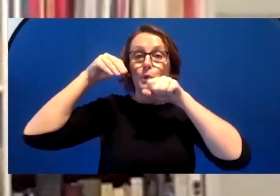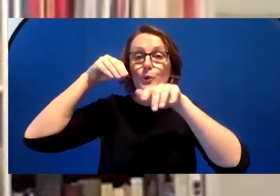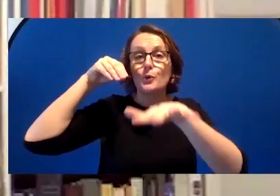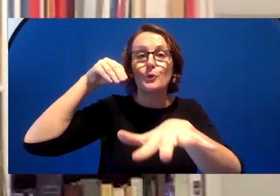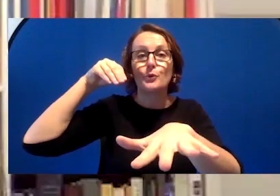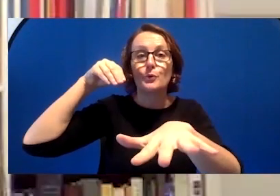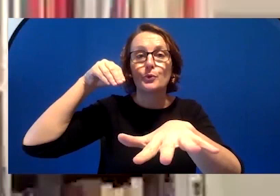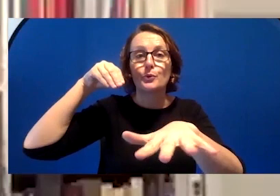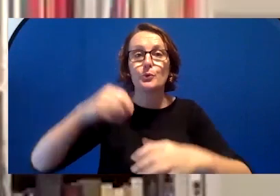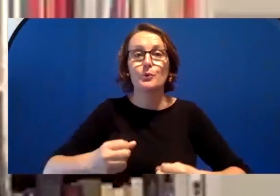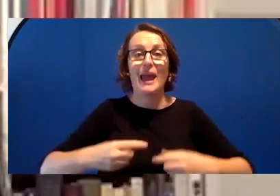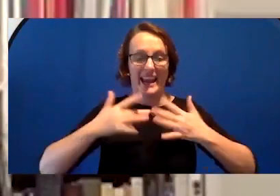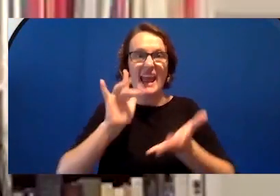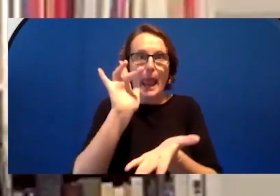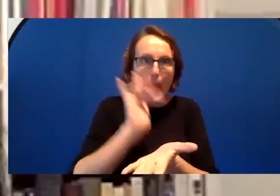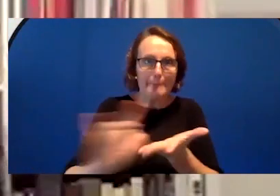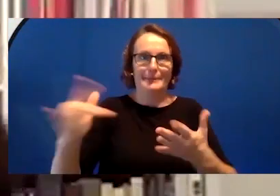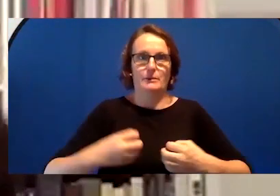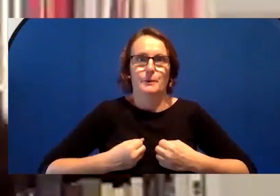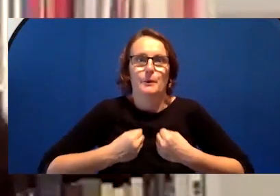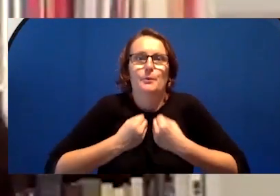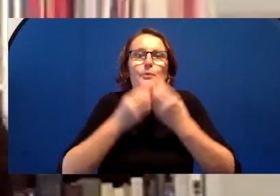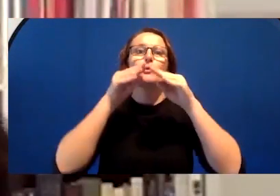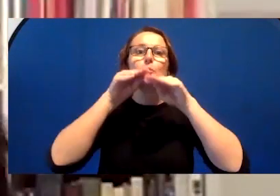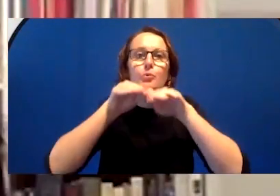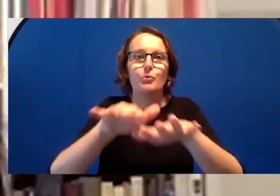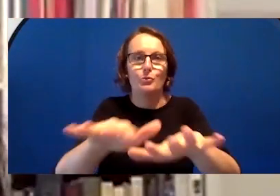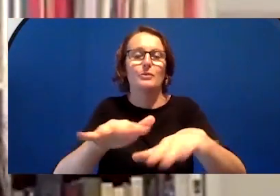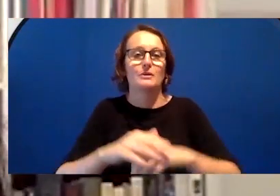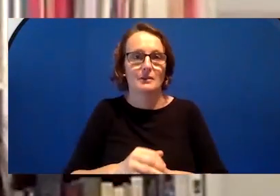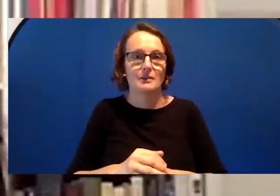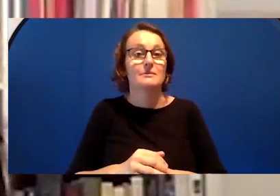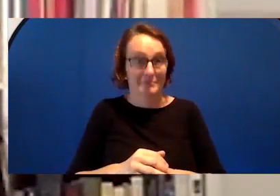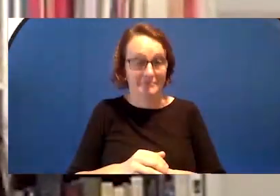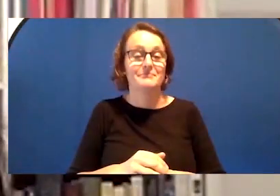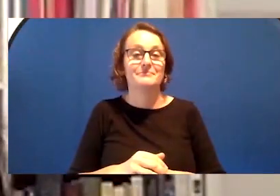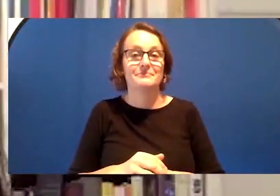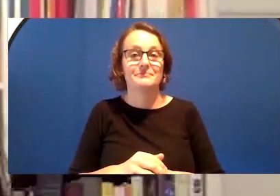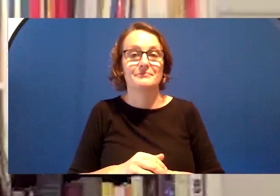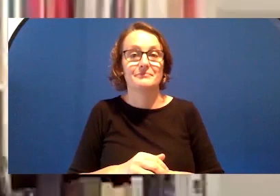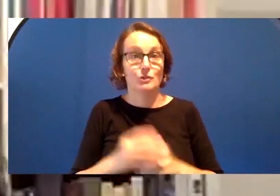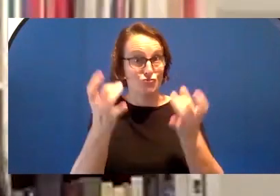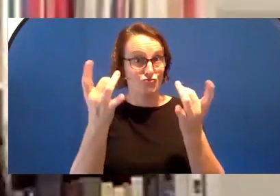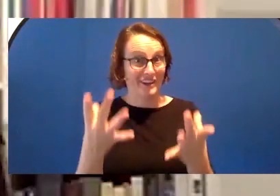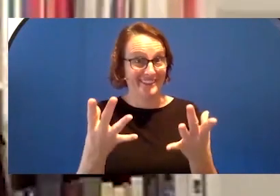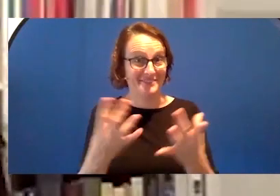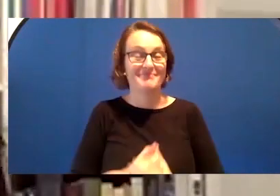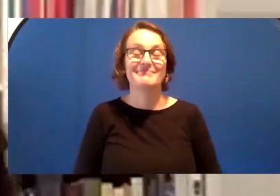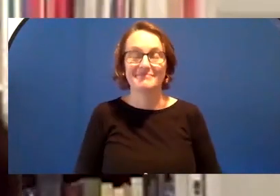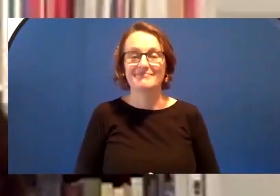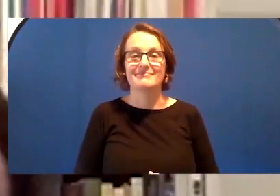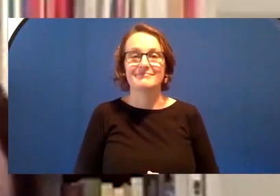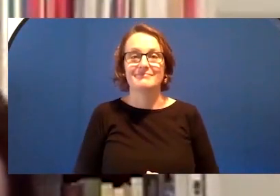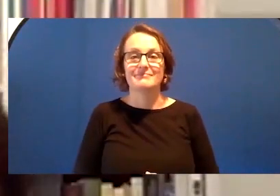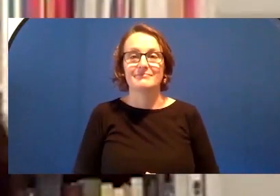fully exhaling when you do breathe out, and with a pause in between each in and out breath. You ready? All right,